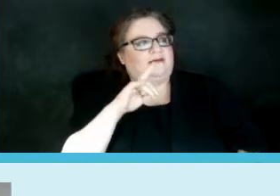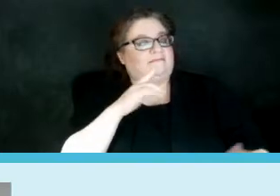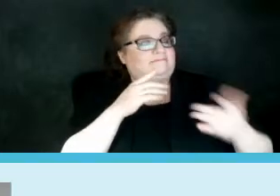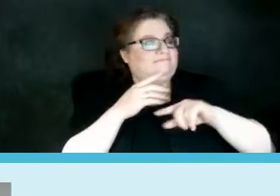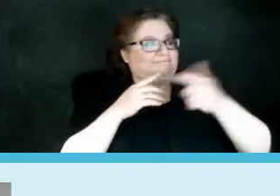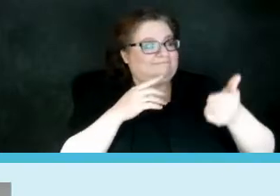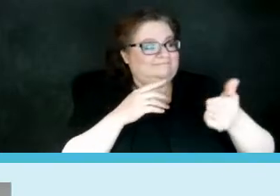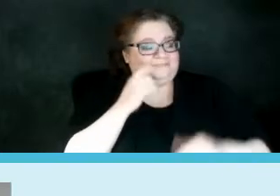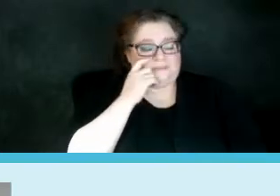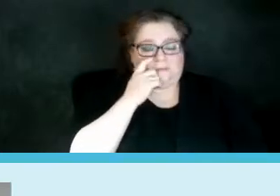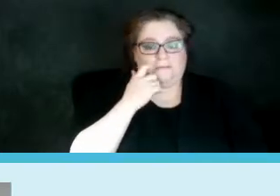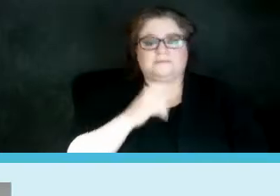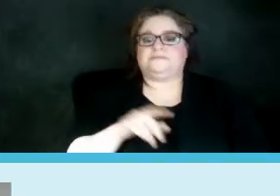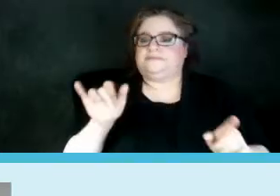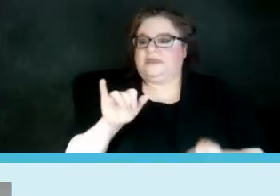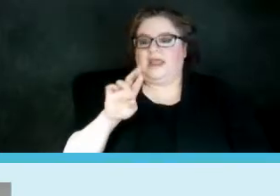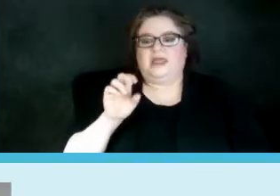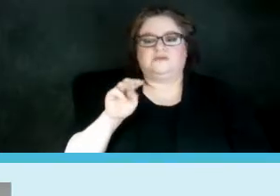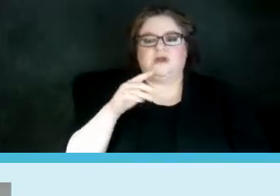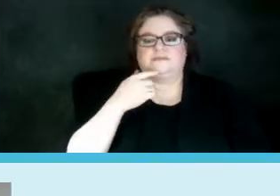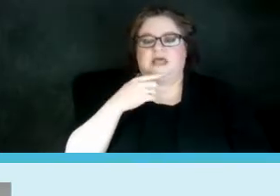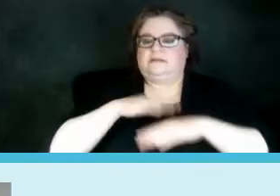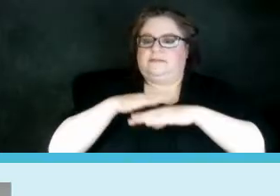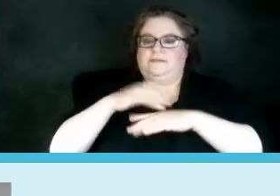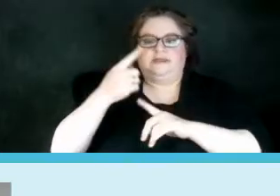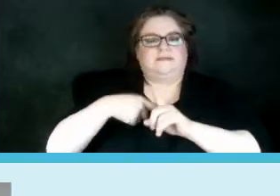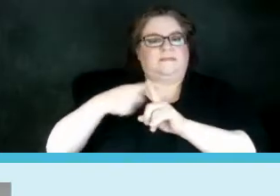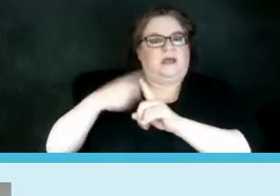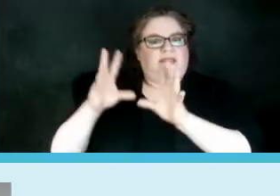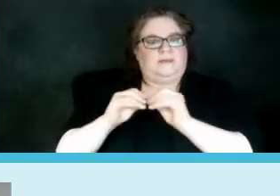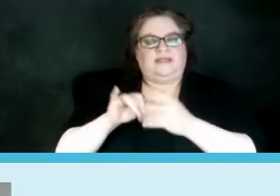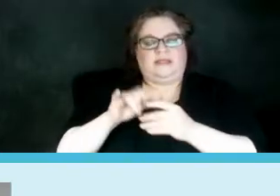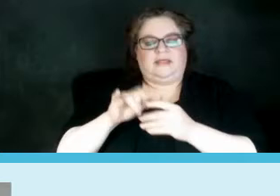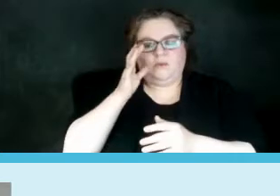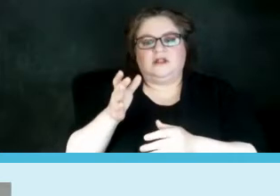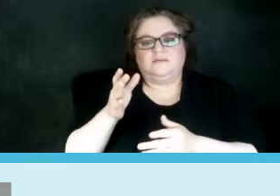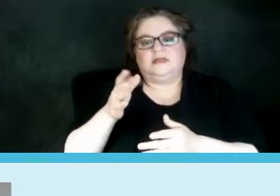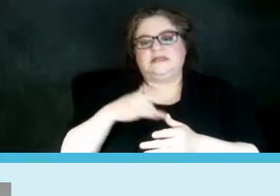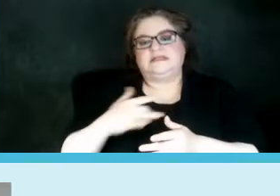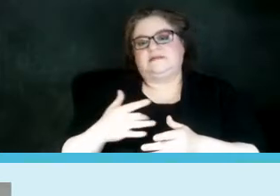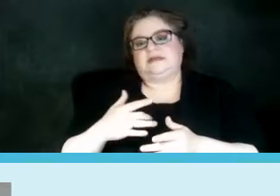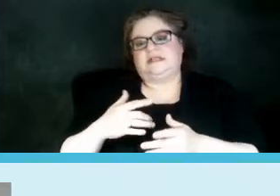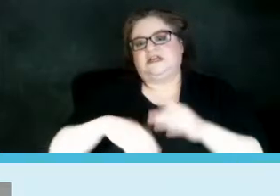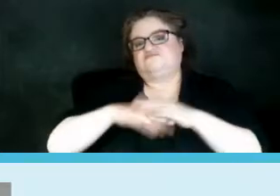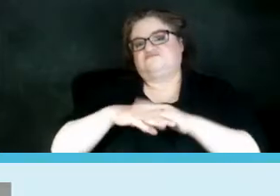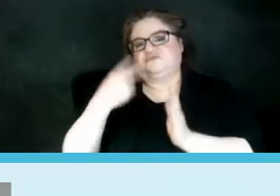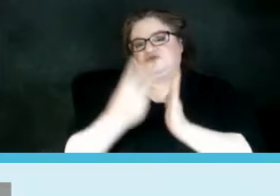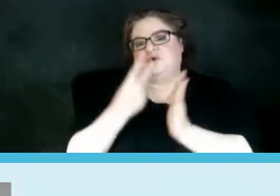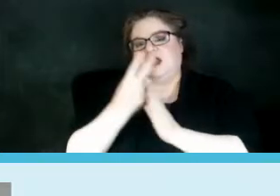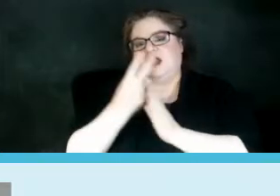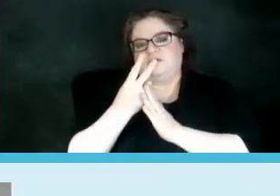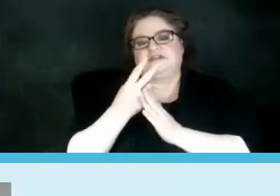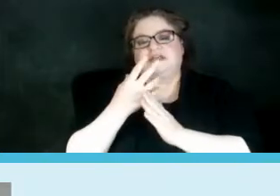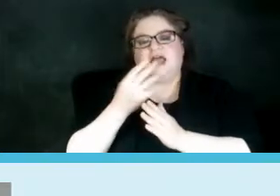Thanks. So as Rem said, the bare minimum is your monthly meetings. Those will be typically capped at 2 hours, and they'll